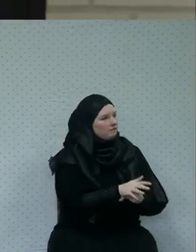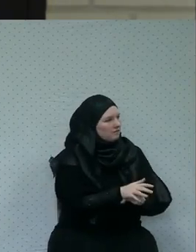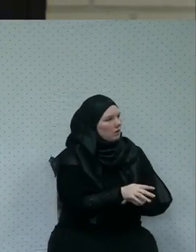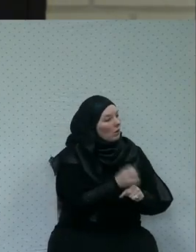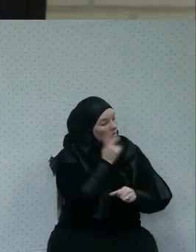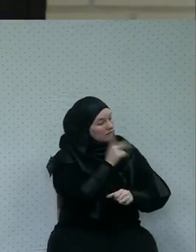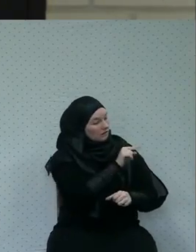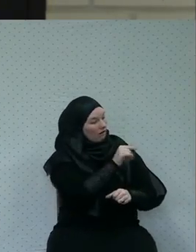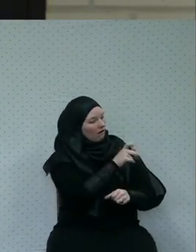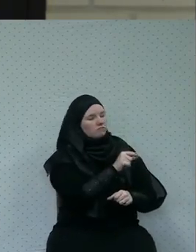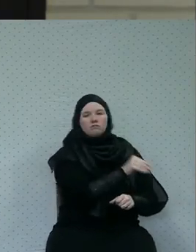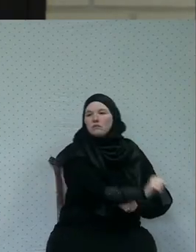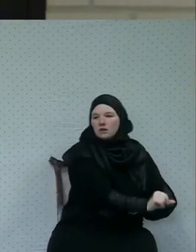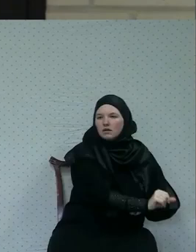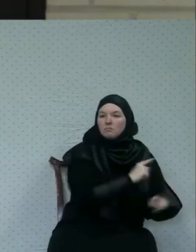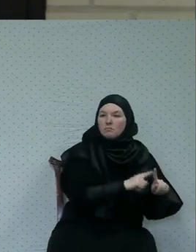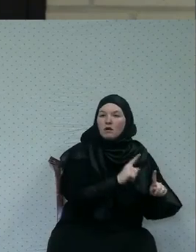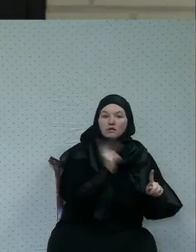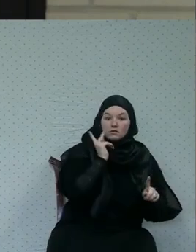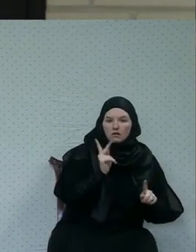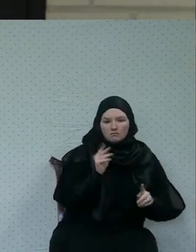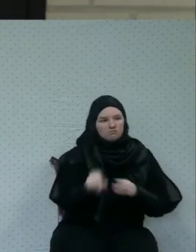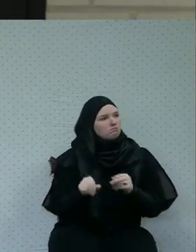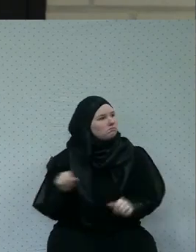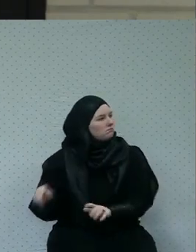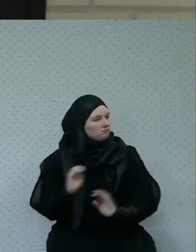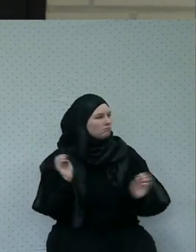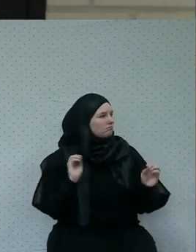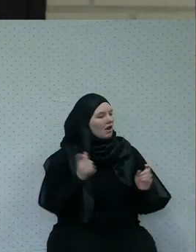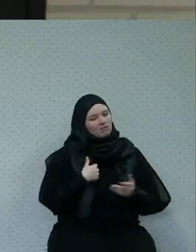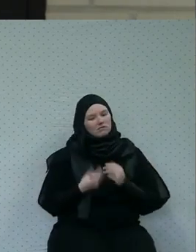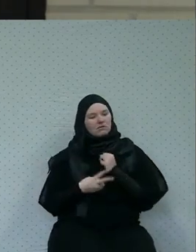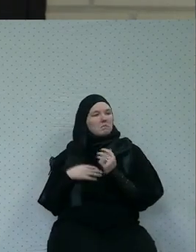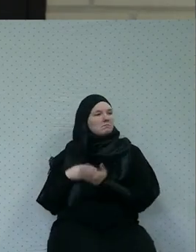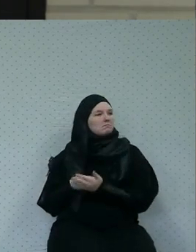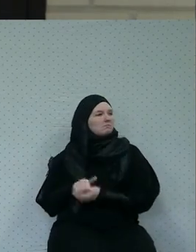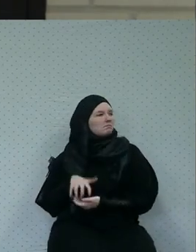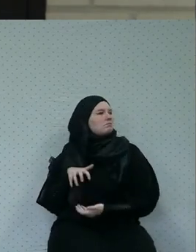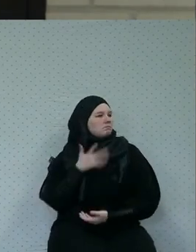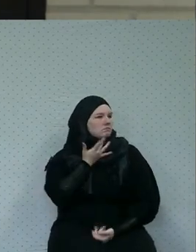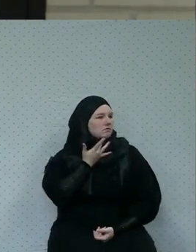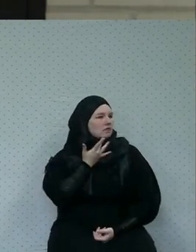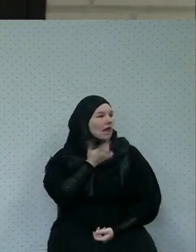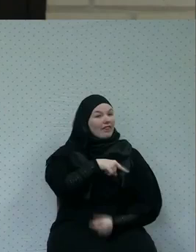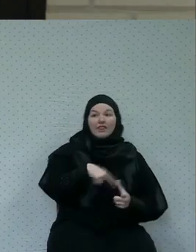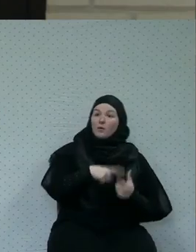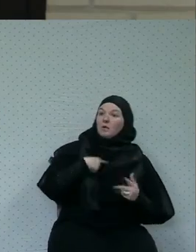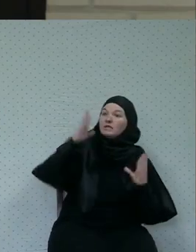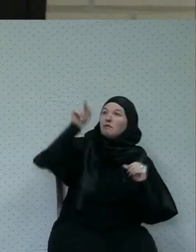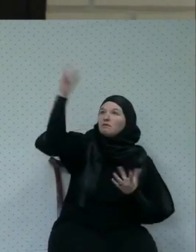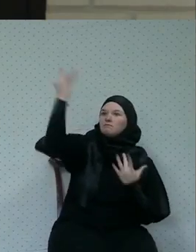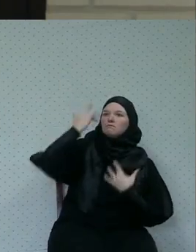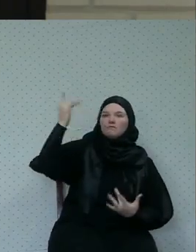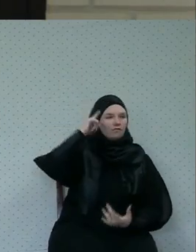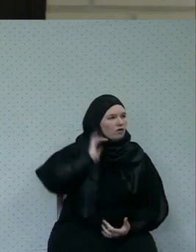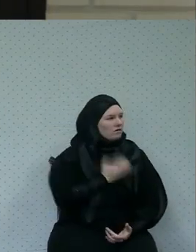often as we should. But Allah is the most merciful. We want and expect him to be merciful to us even